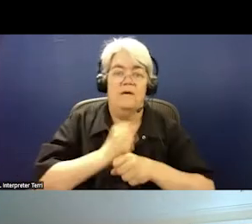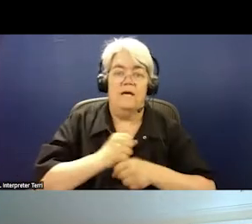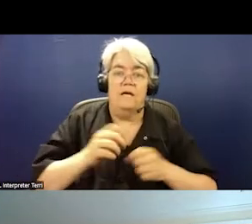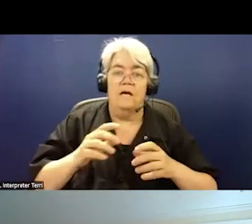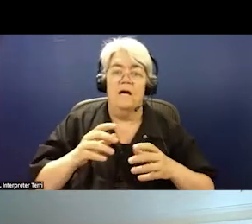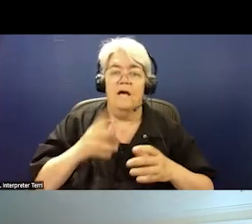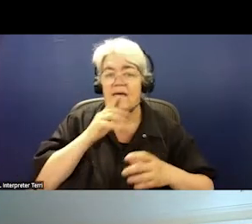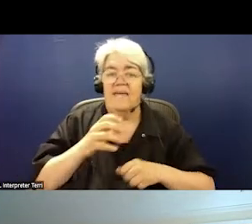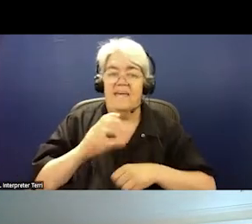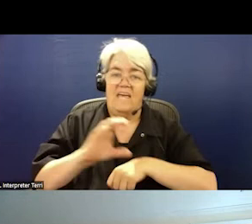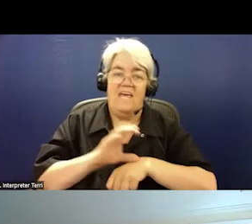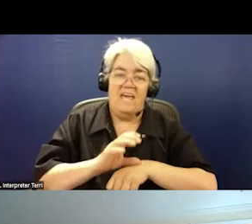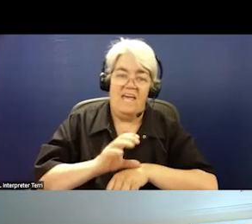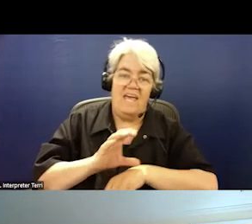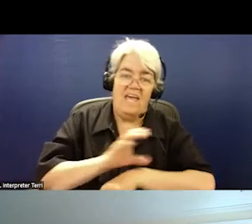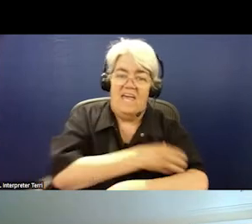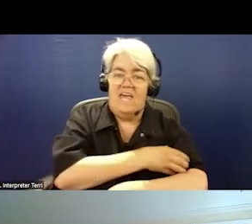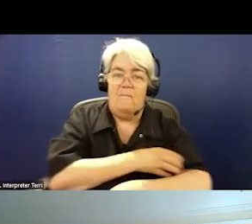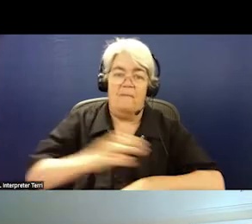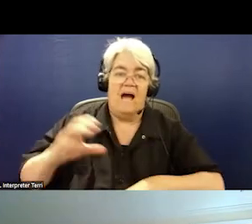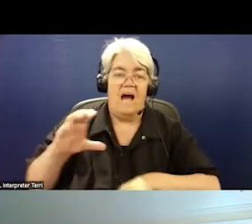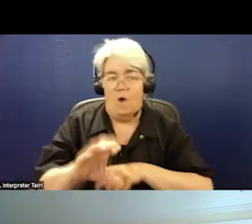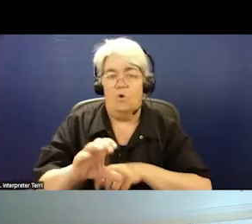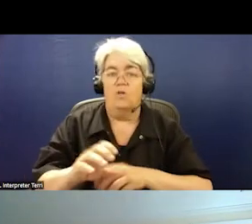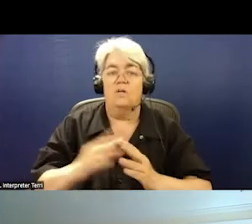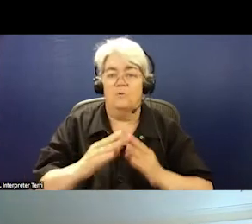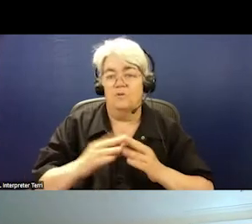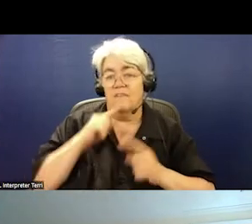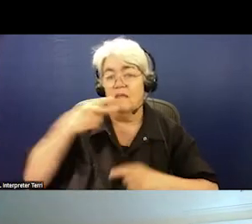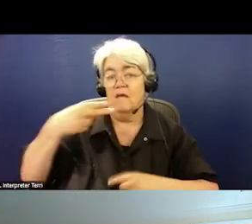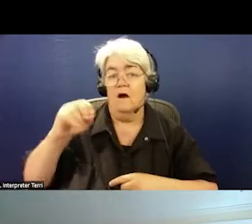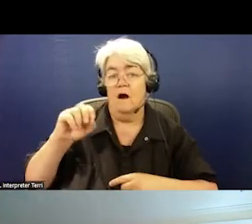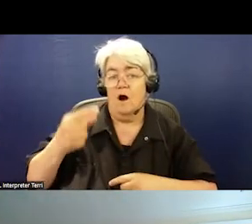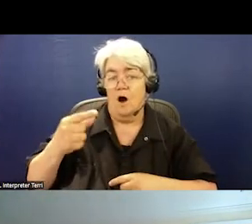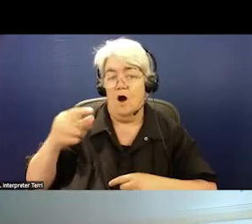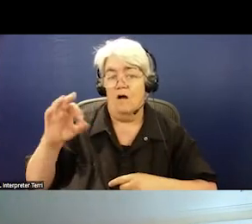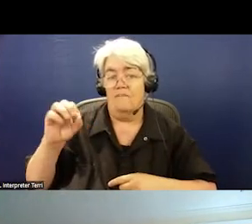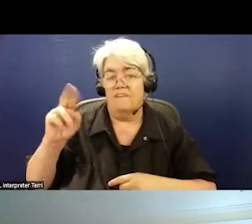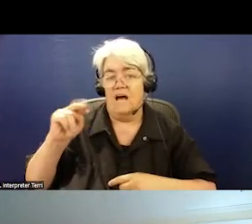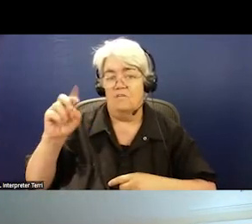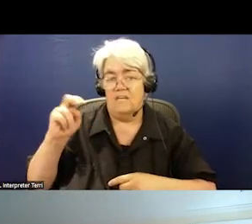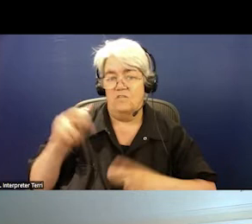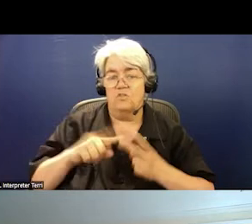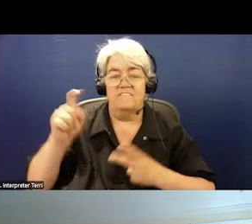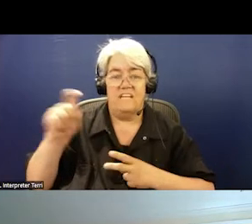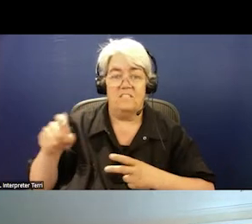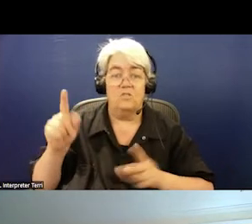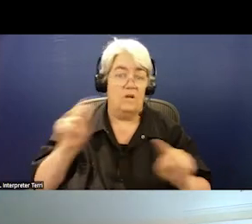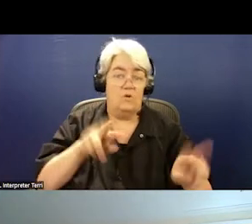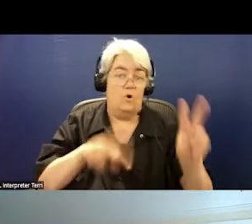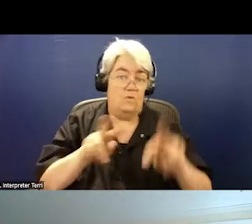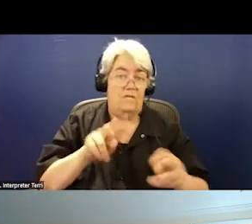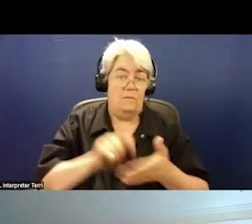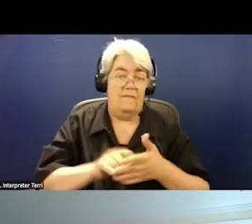want to specifically cite the work of the Hogg Foundation in Texas as a very good example of this. You can go to their website and read more about